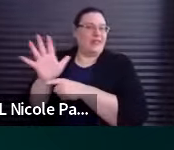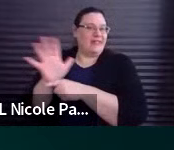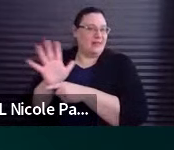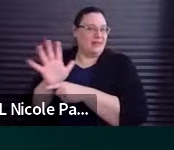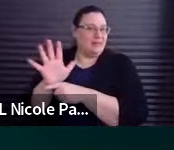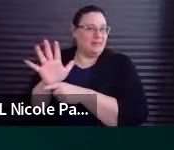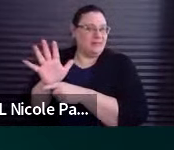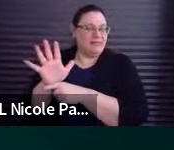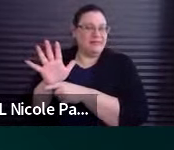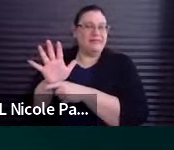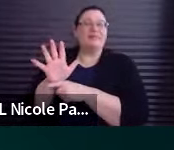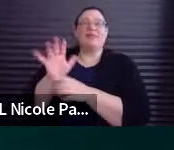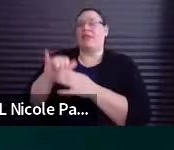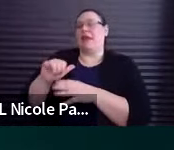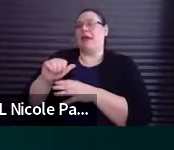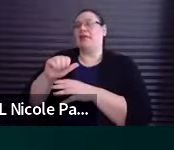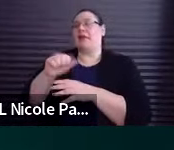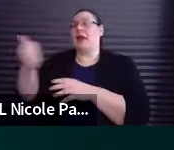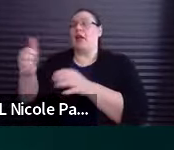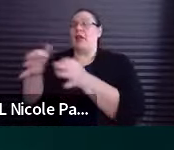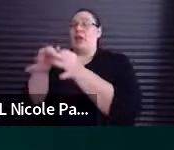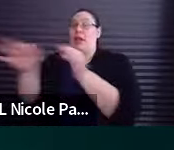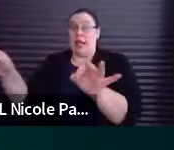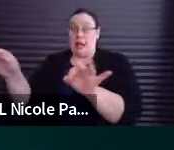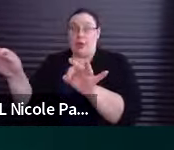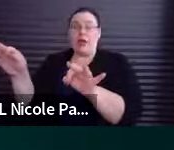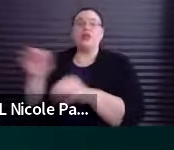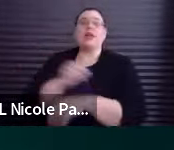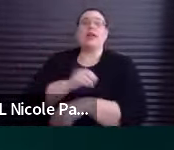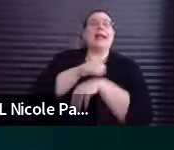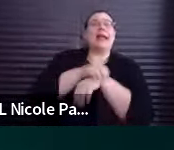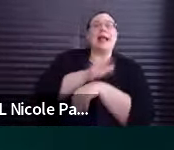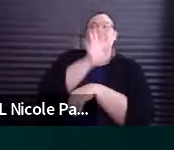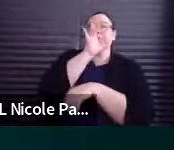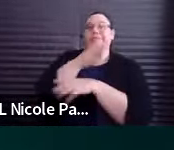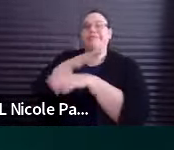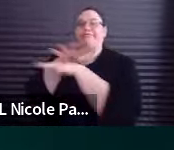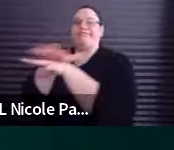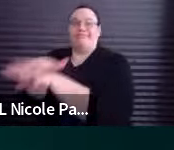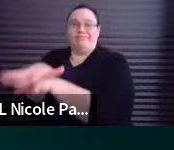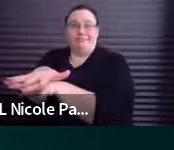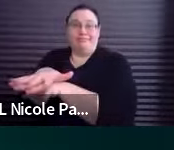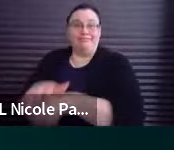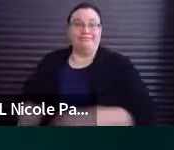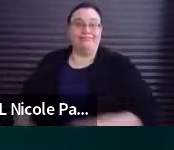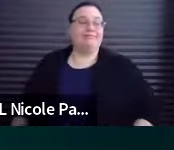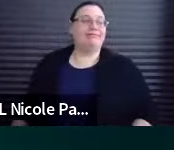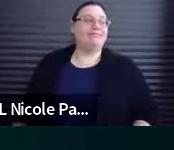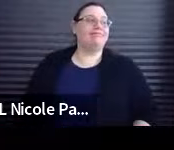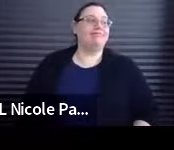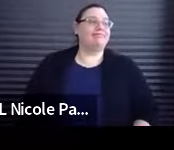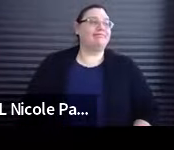is in another language and dubbed into English. Next slide.